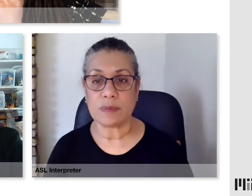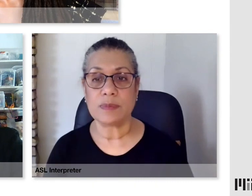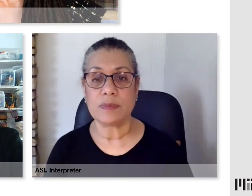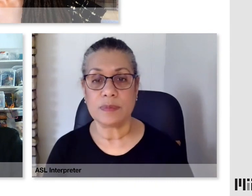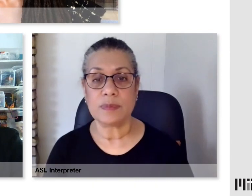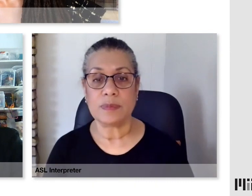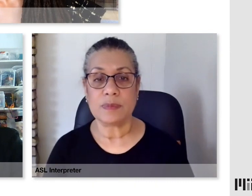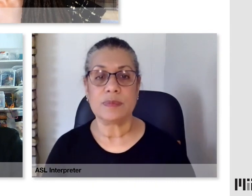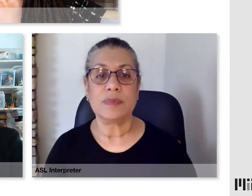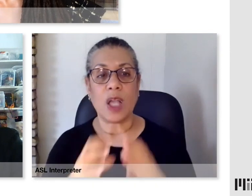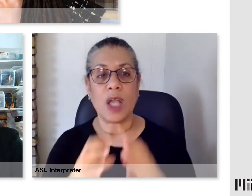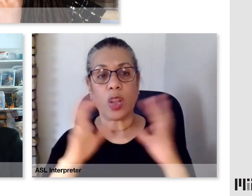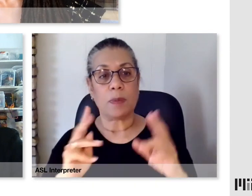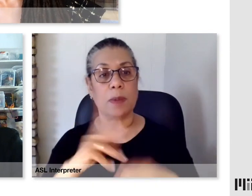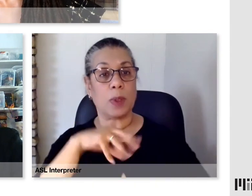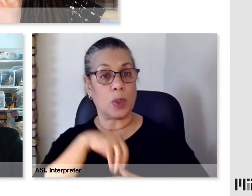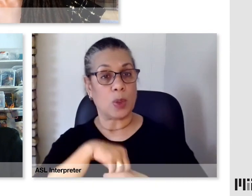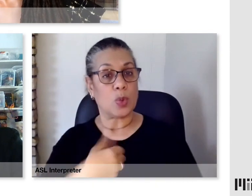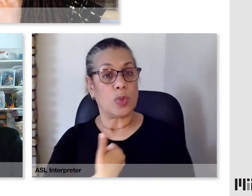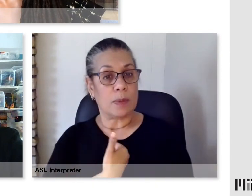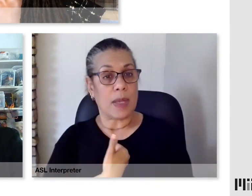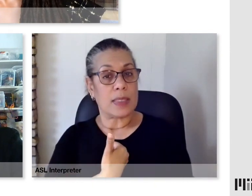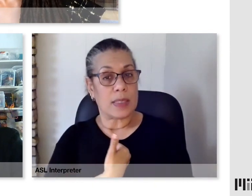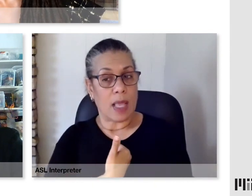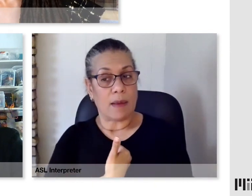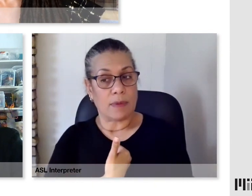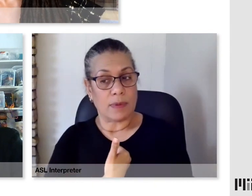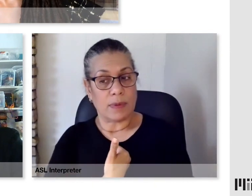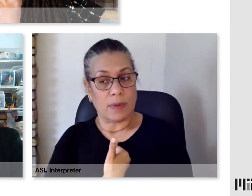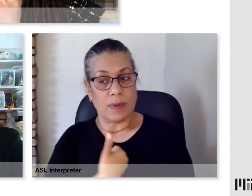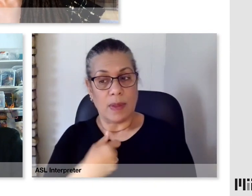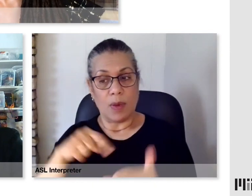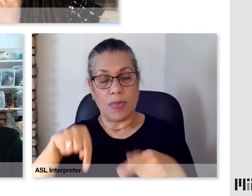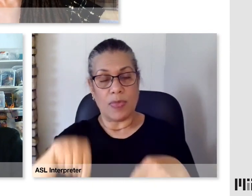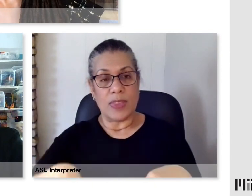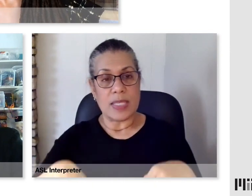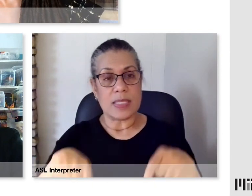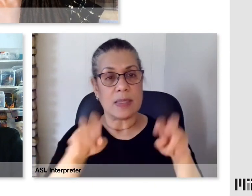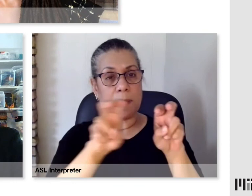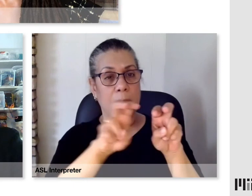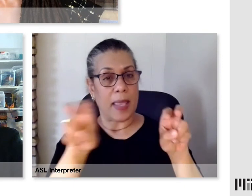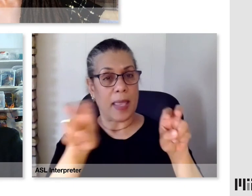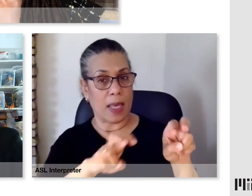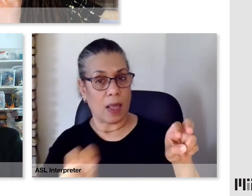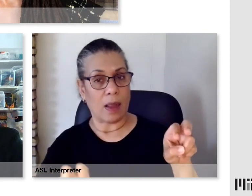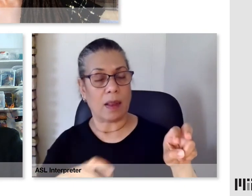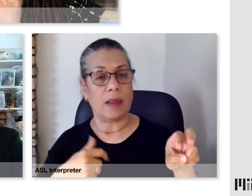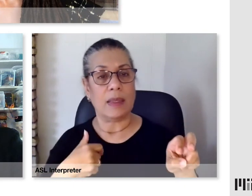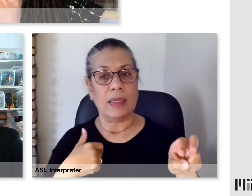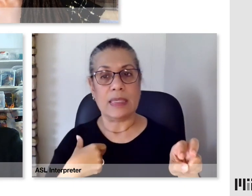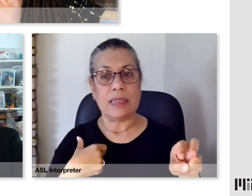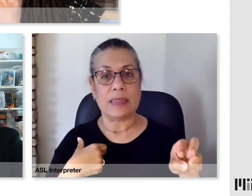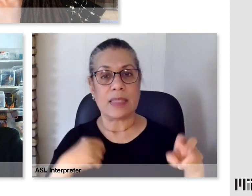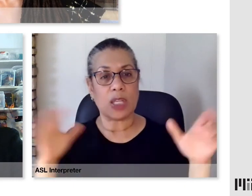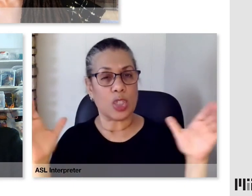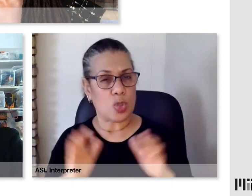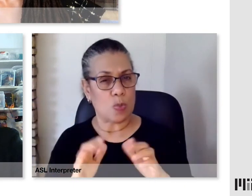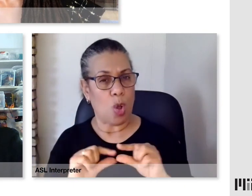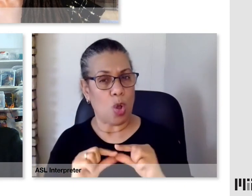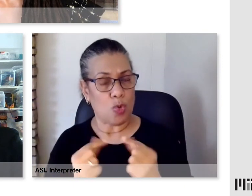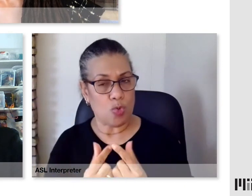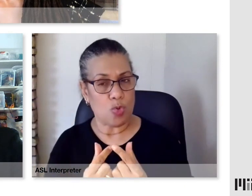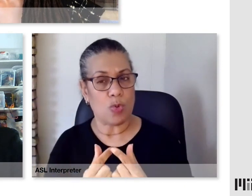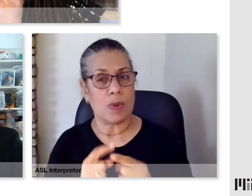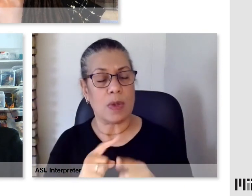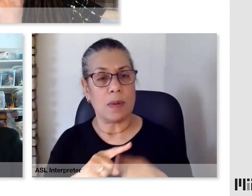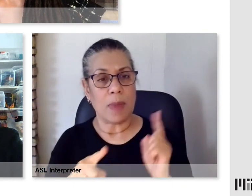lot of people, including myself. And I think what, you know, what this panel sort of embodies in microcosm is certainly the type